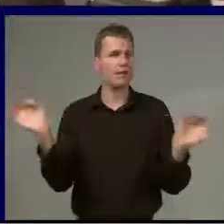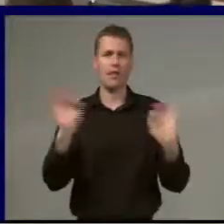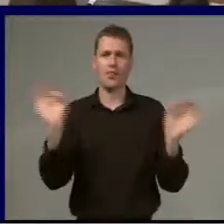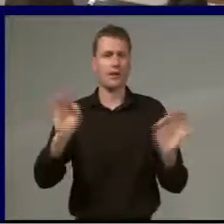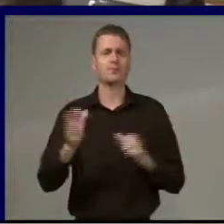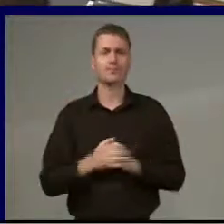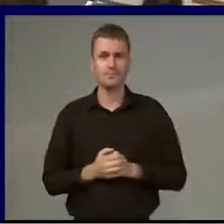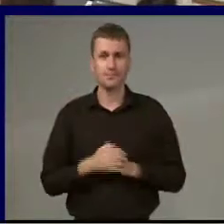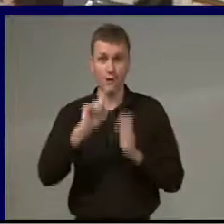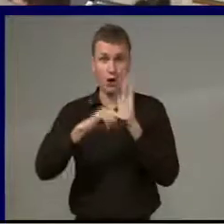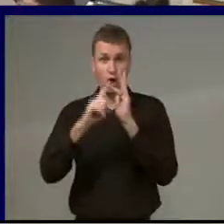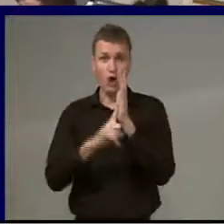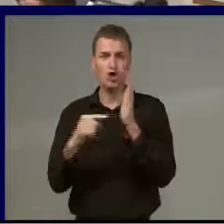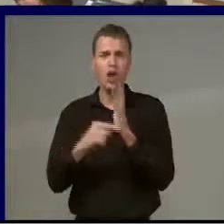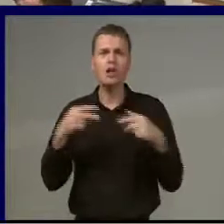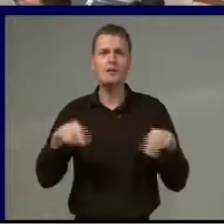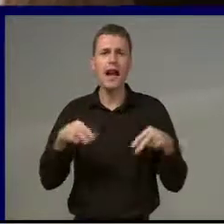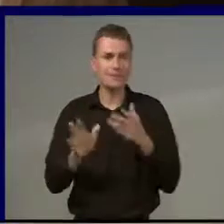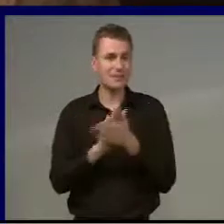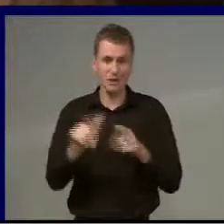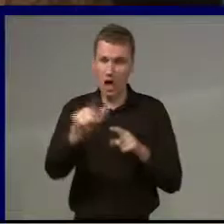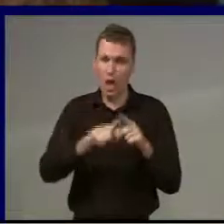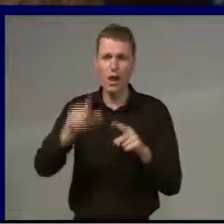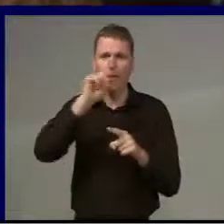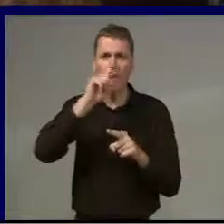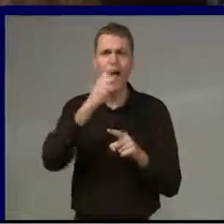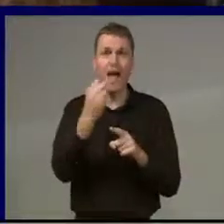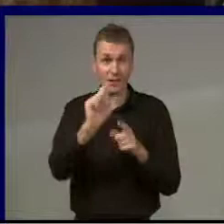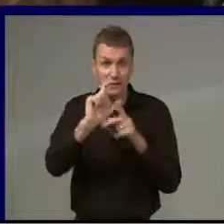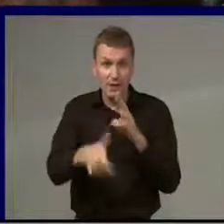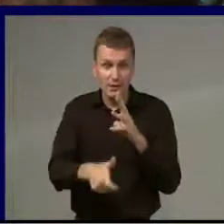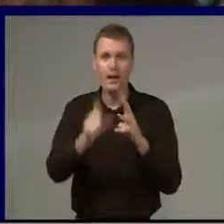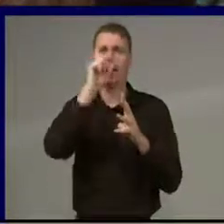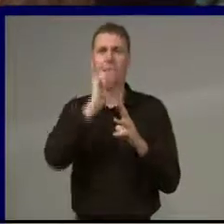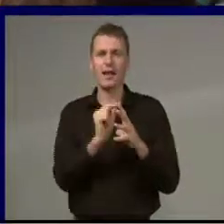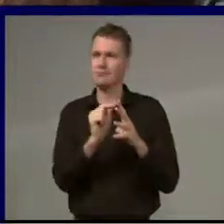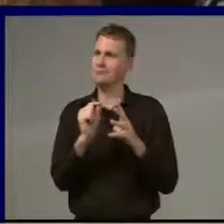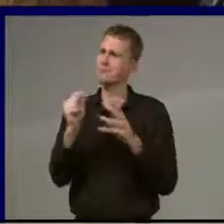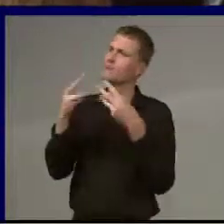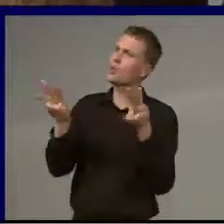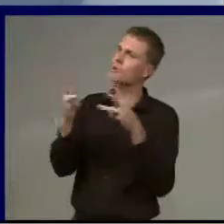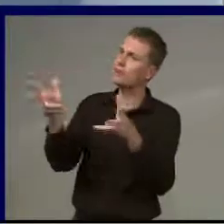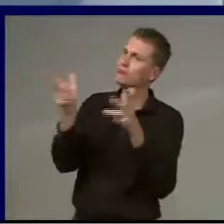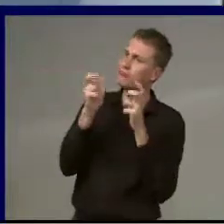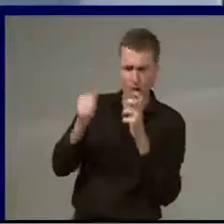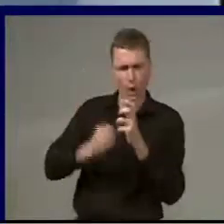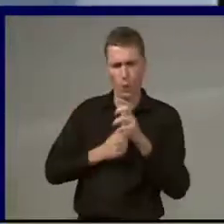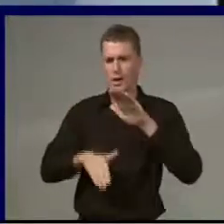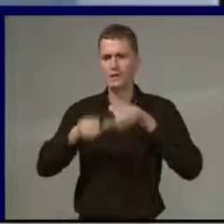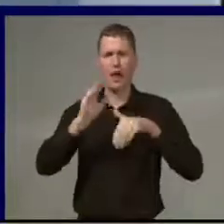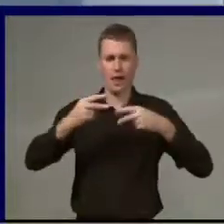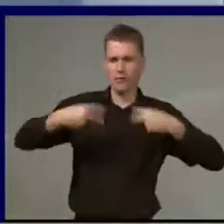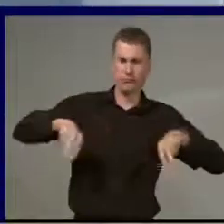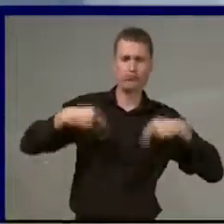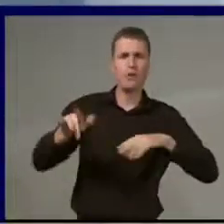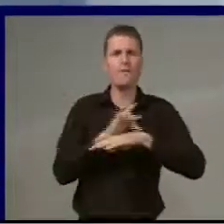Jolt dance gives locals with disabilities a chance to perform and interpret their own style of movement. The main thing is that